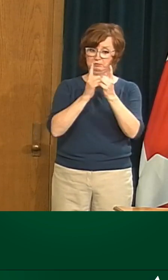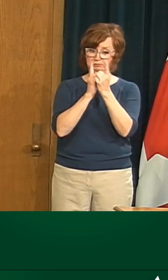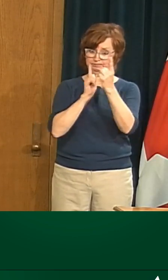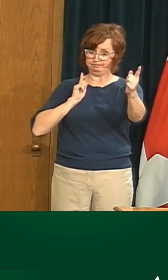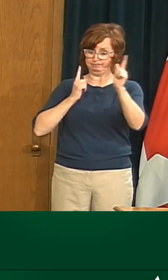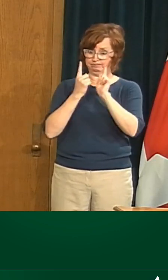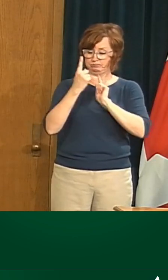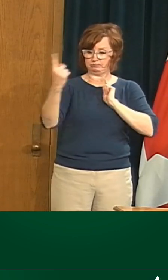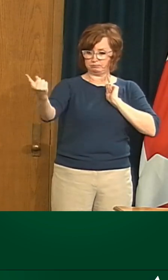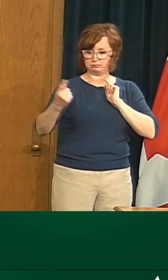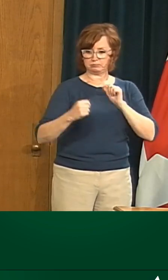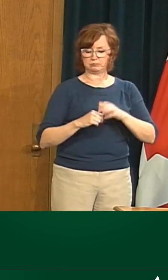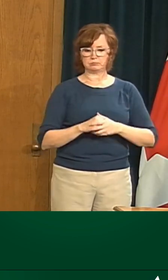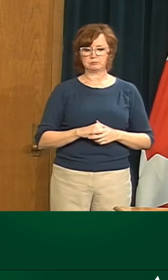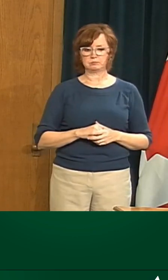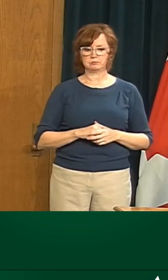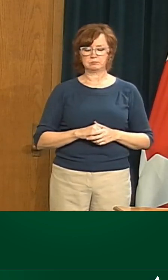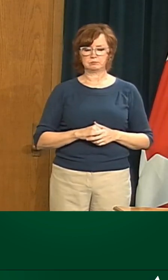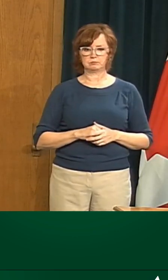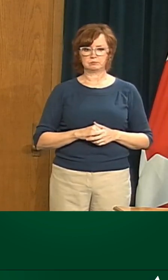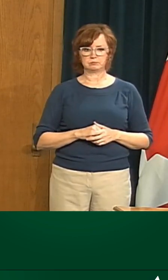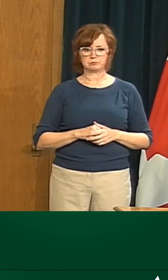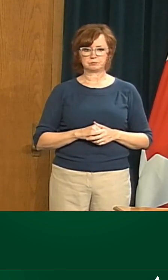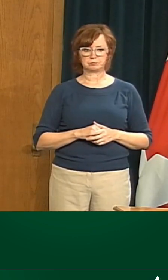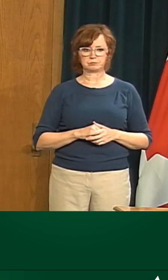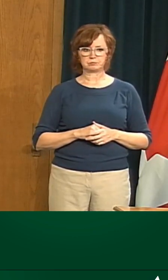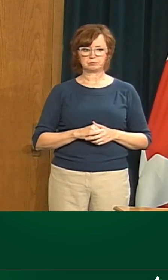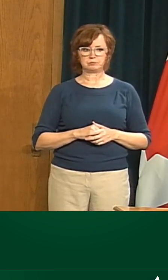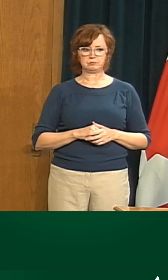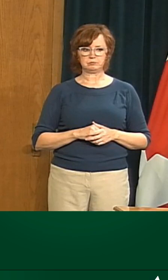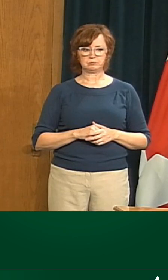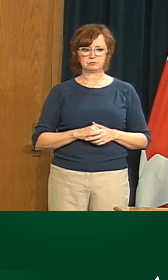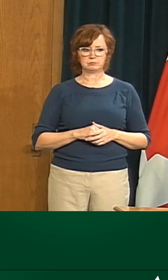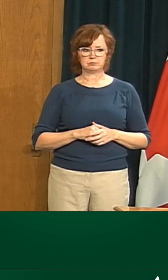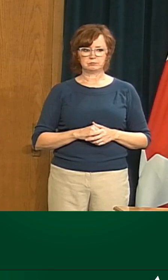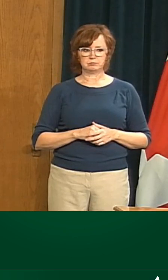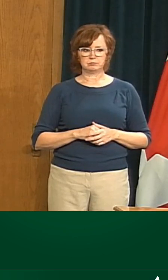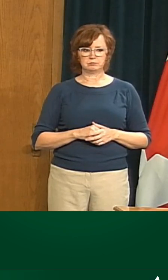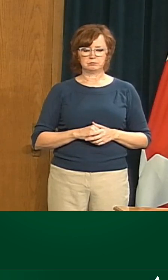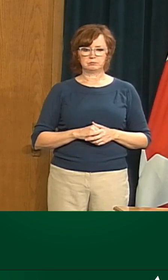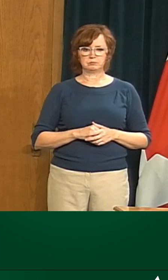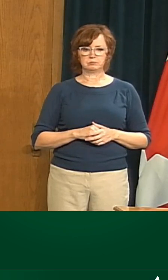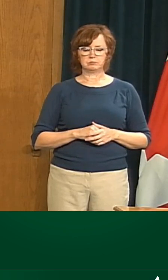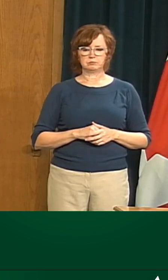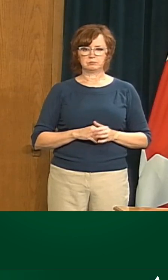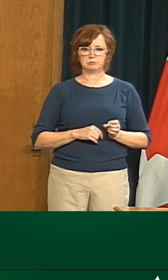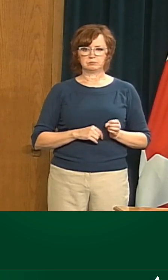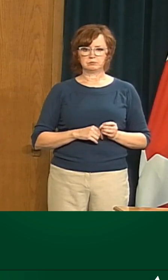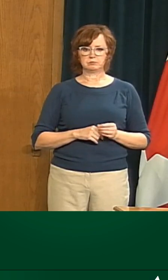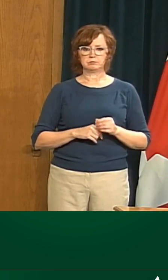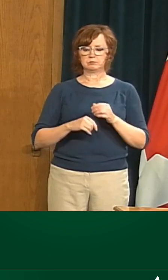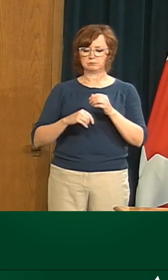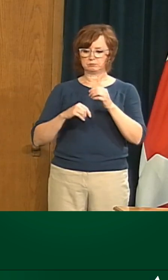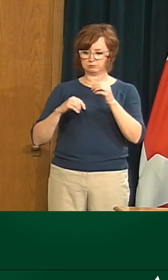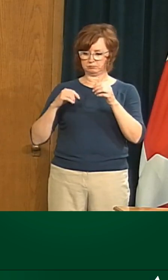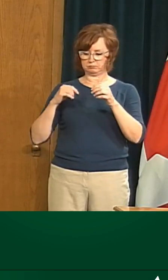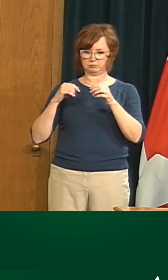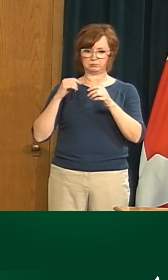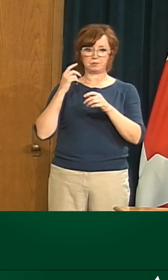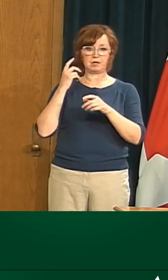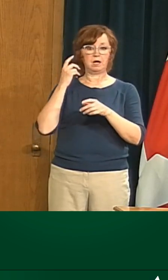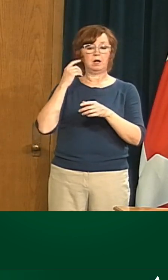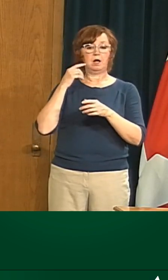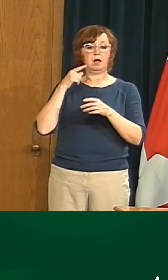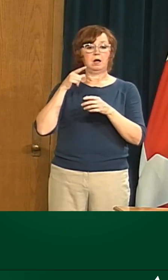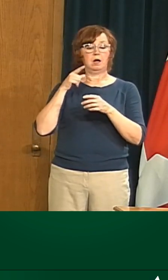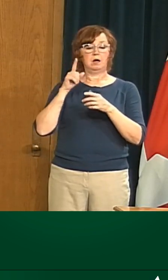are in place, and continue to ensure that they are doing everything they can, as they have been, to flatten this curve